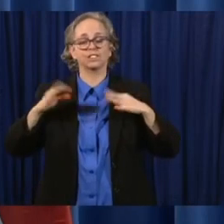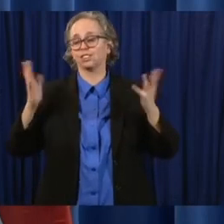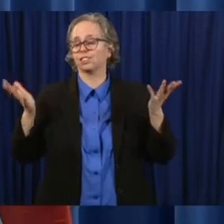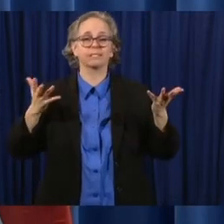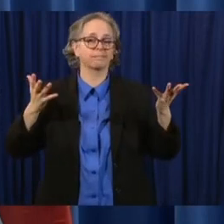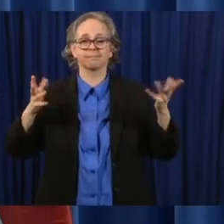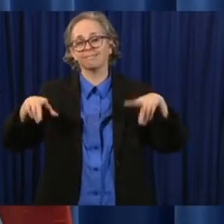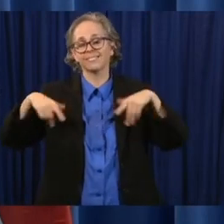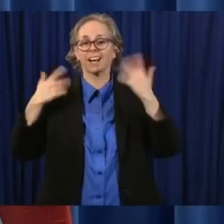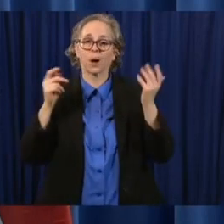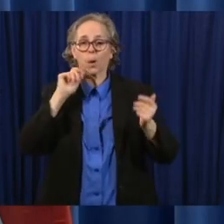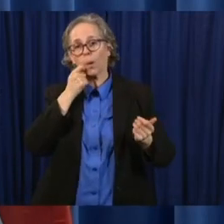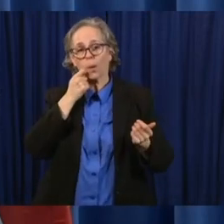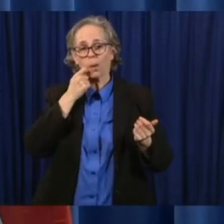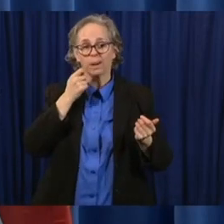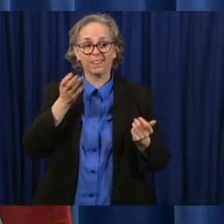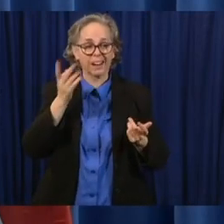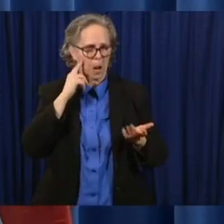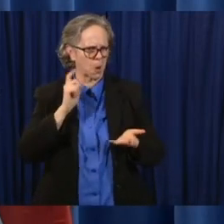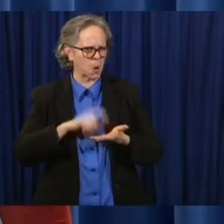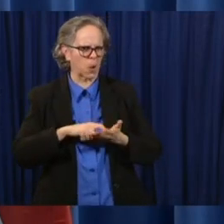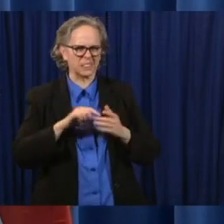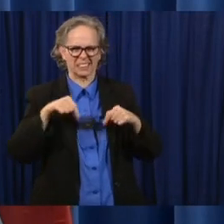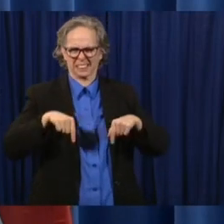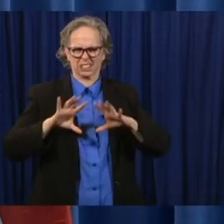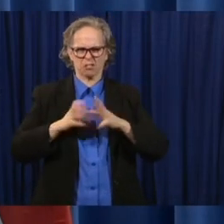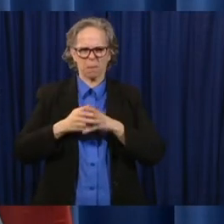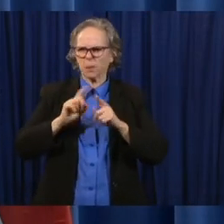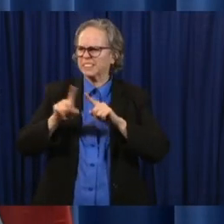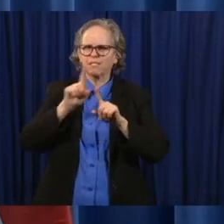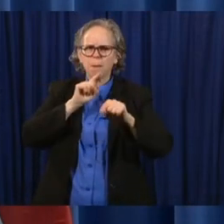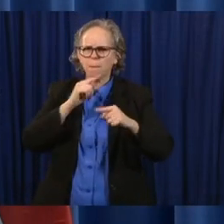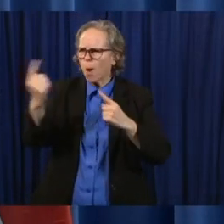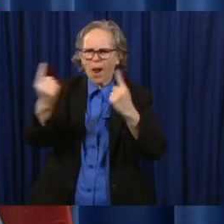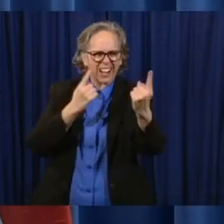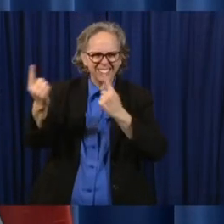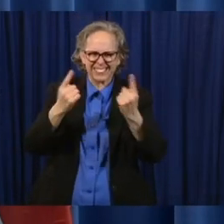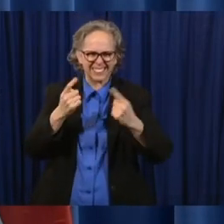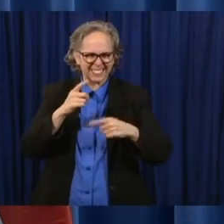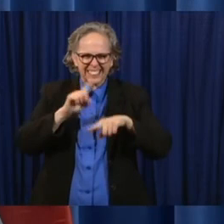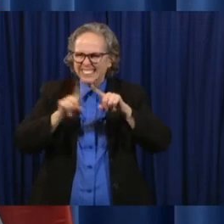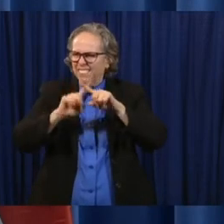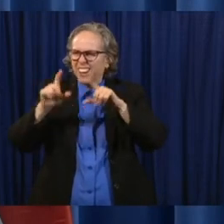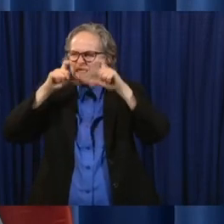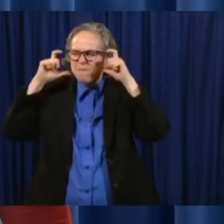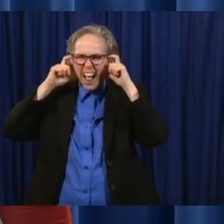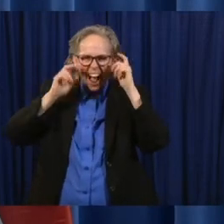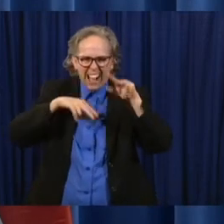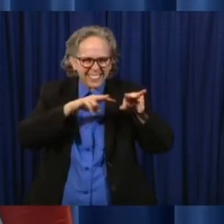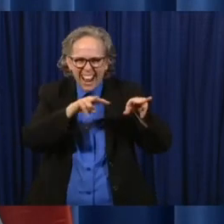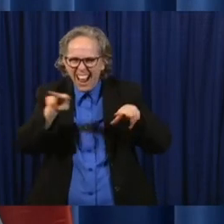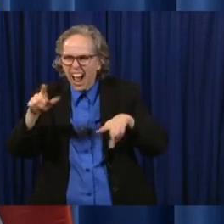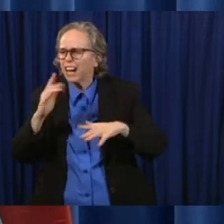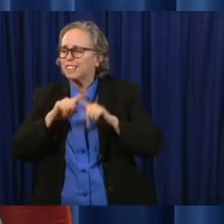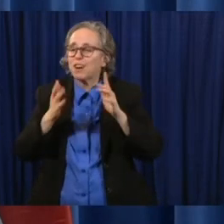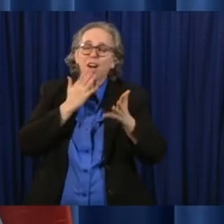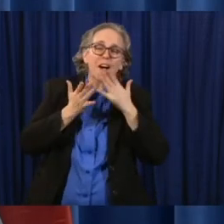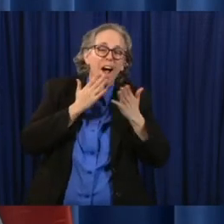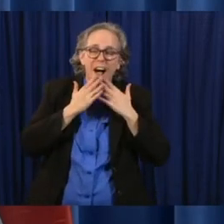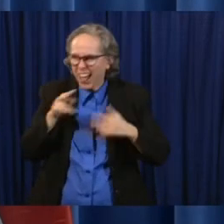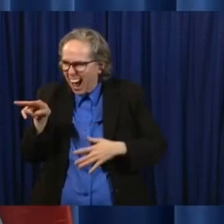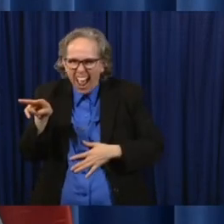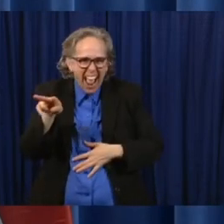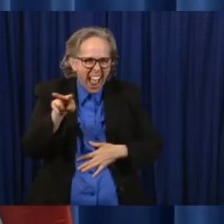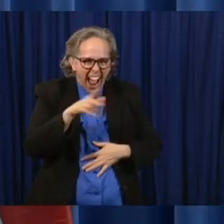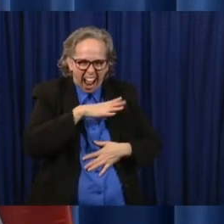this group here with the reporters, everybody's got kind of a different one, and sometimes we have different colors and all kinds of things. So, we